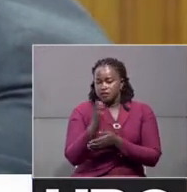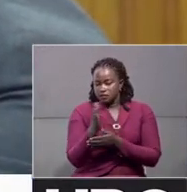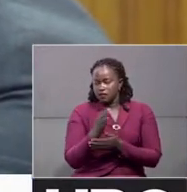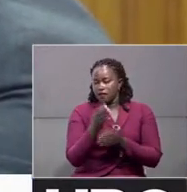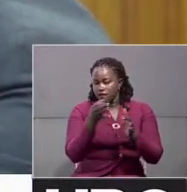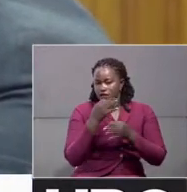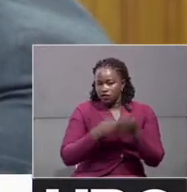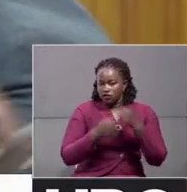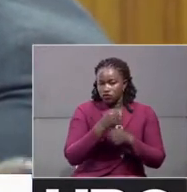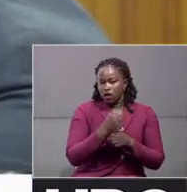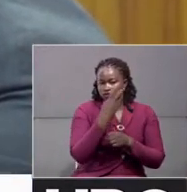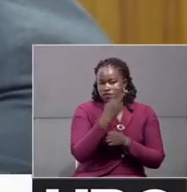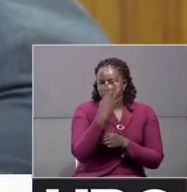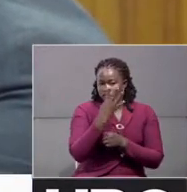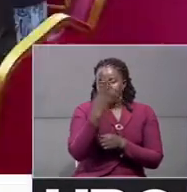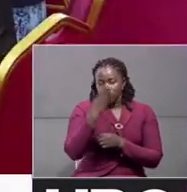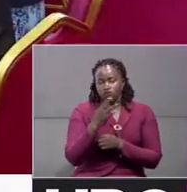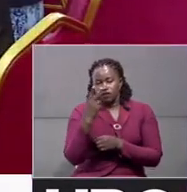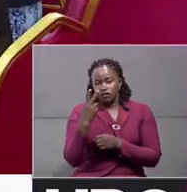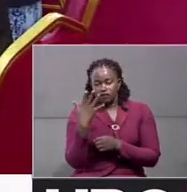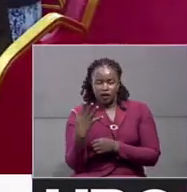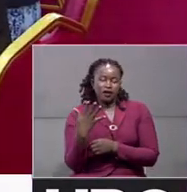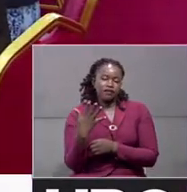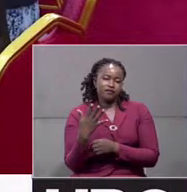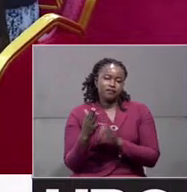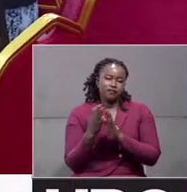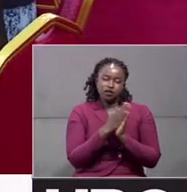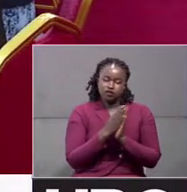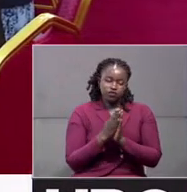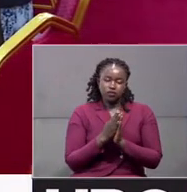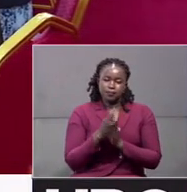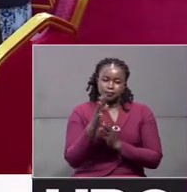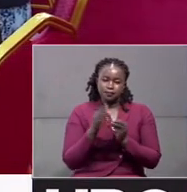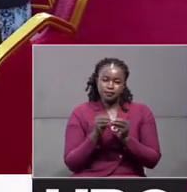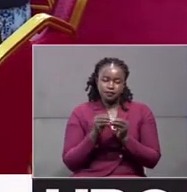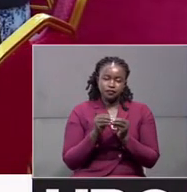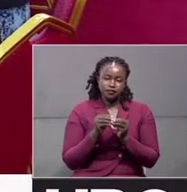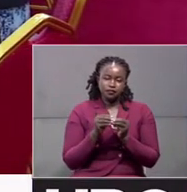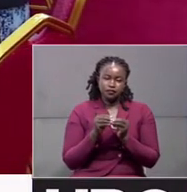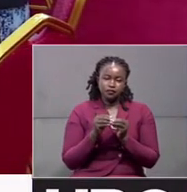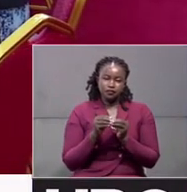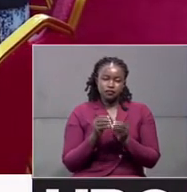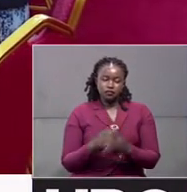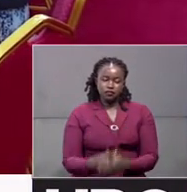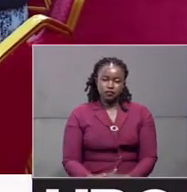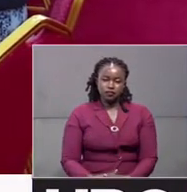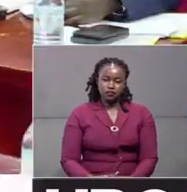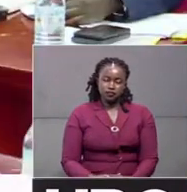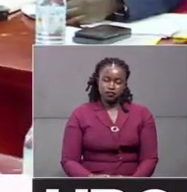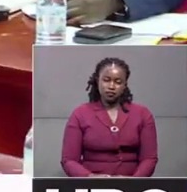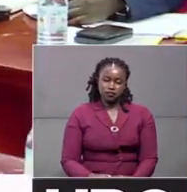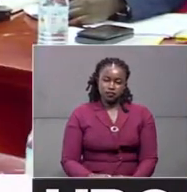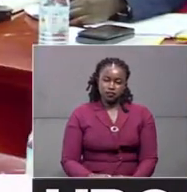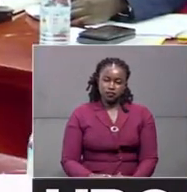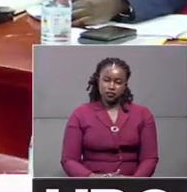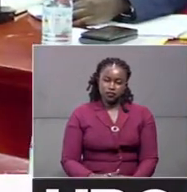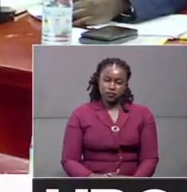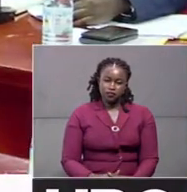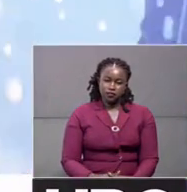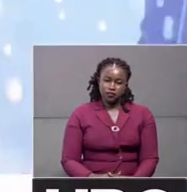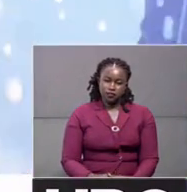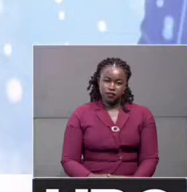year 2024-2025. Daniel Mugoya, Gloria Gwitabinji, UBC News.